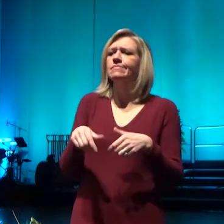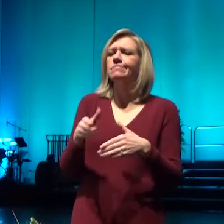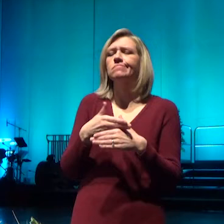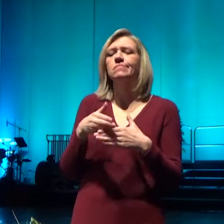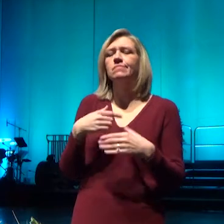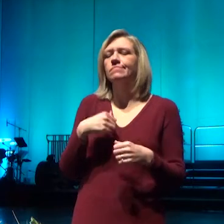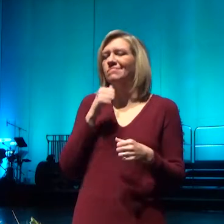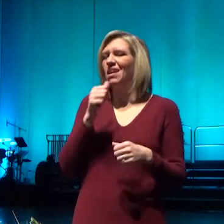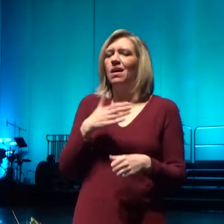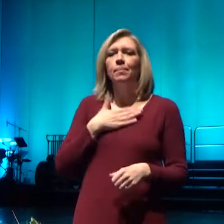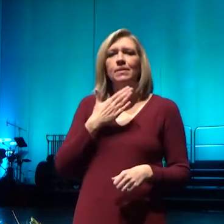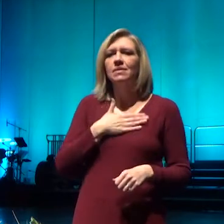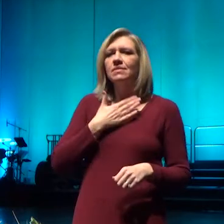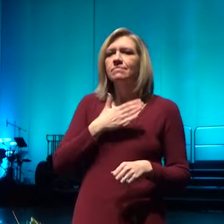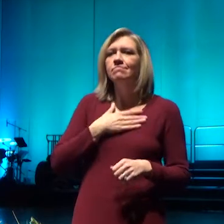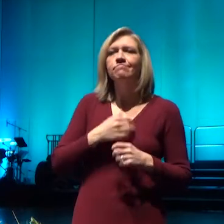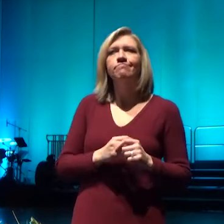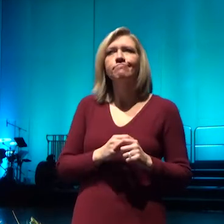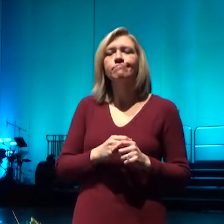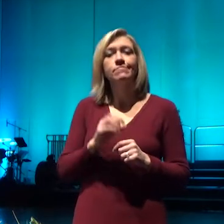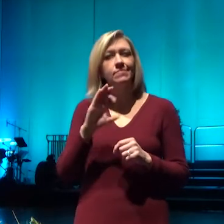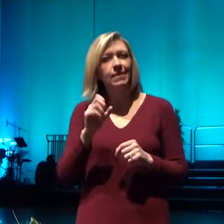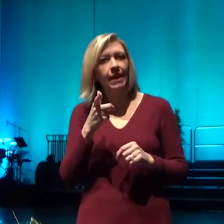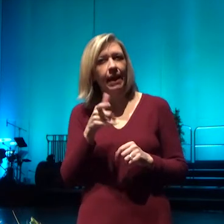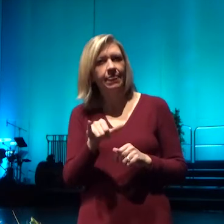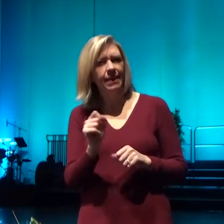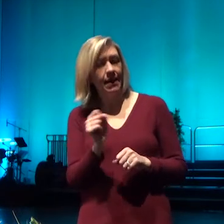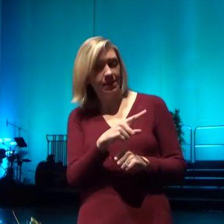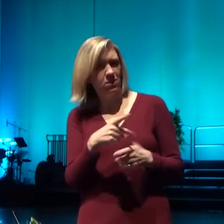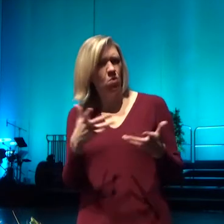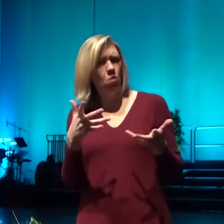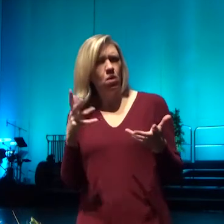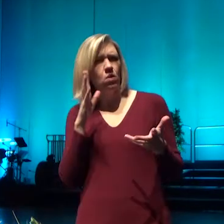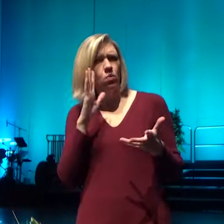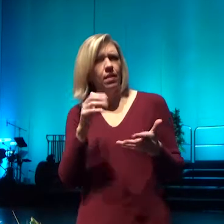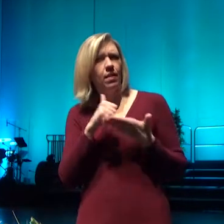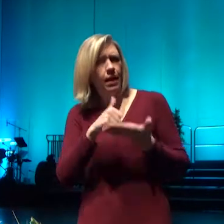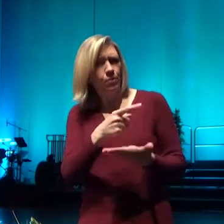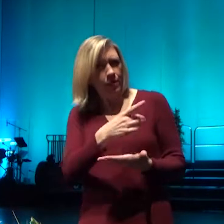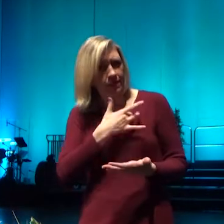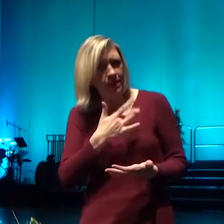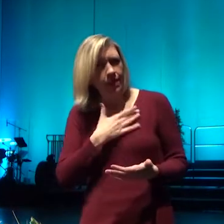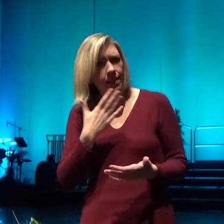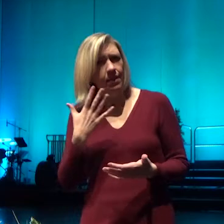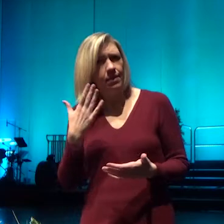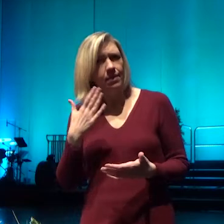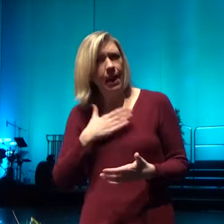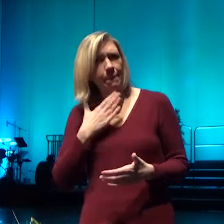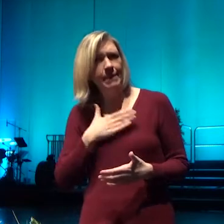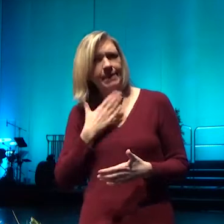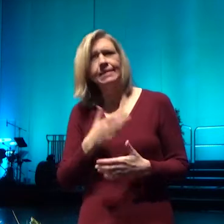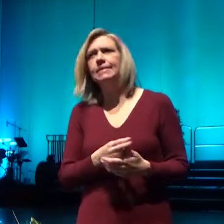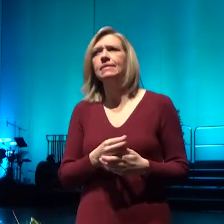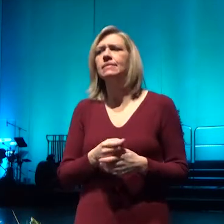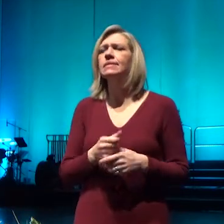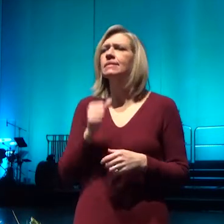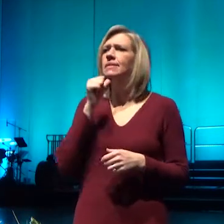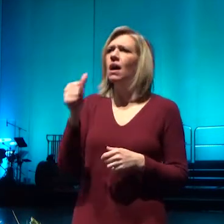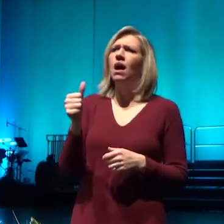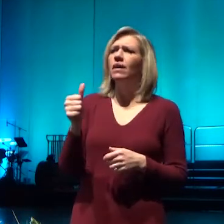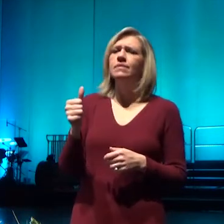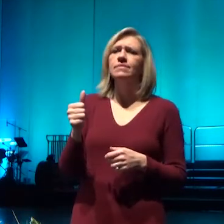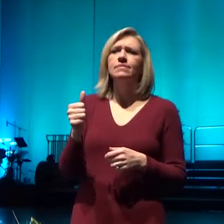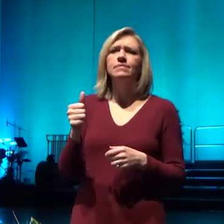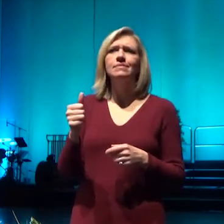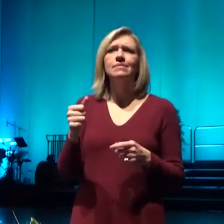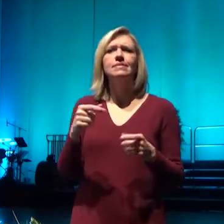really unhappy. And Kathy decided to ask him, well, what would make you happy? And notice the wisdom in that question. It wasn't tell me more about